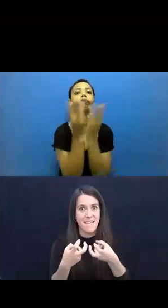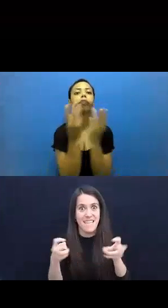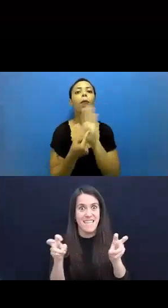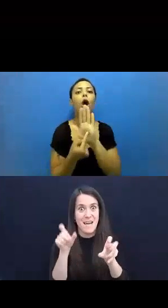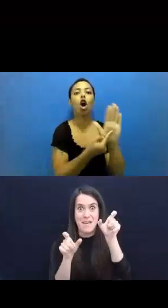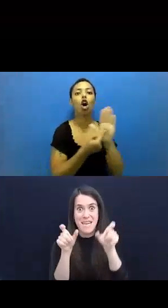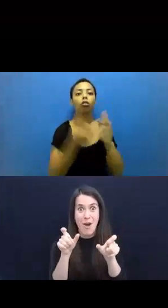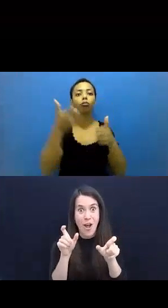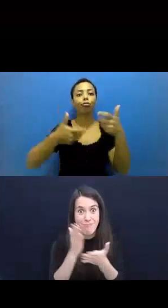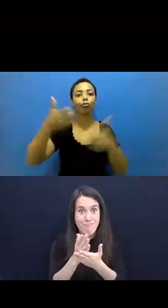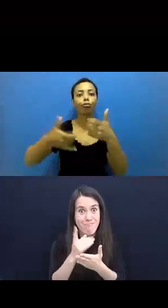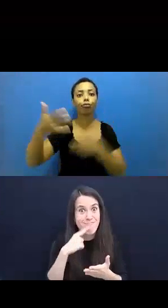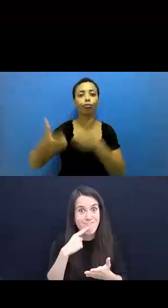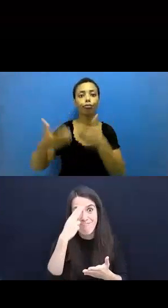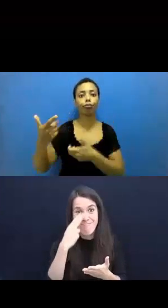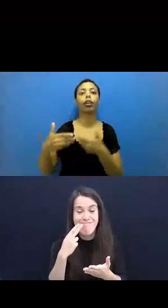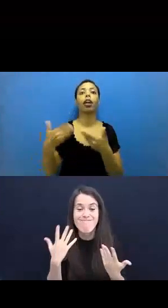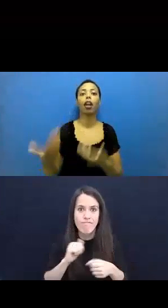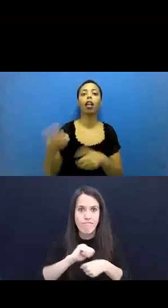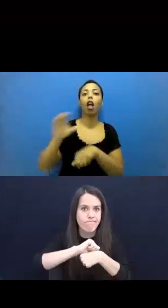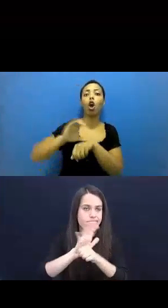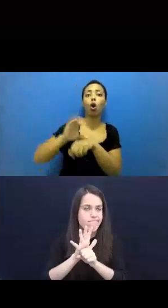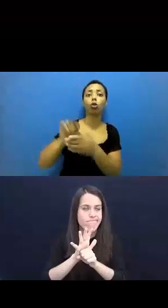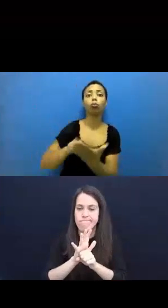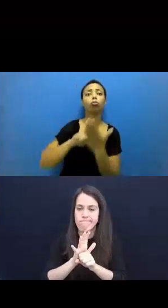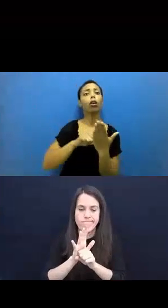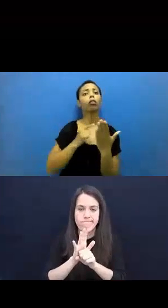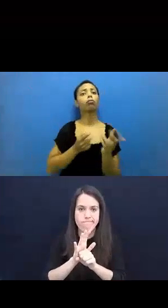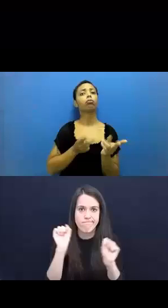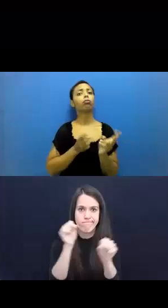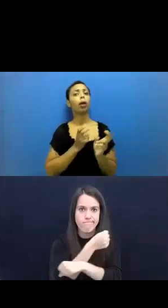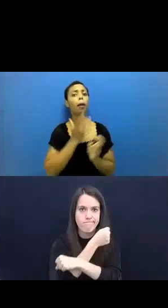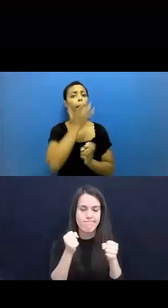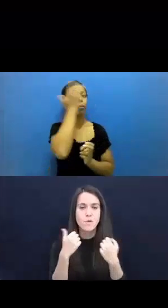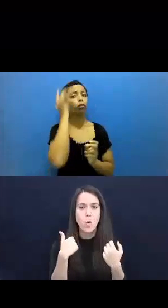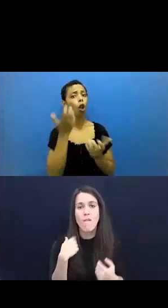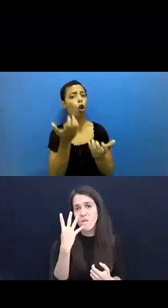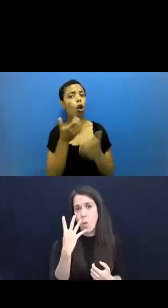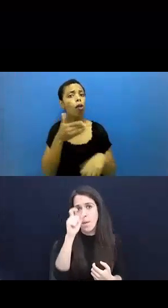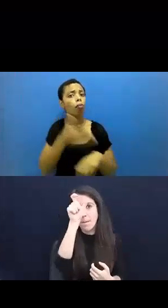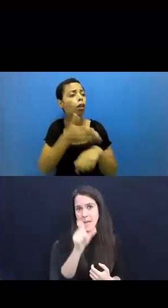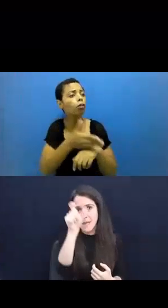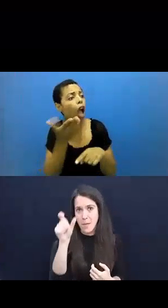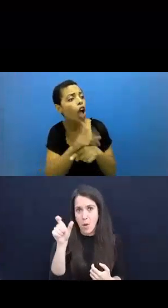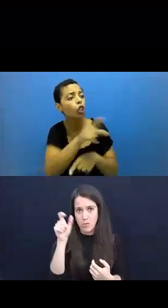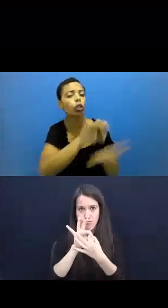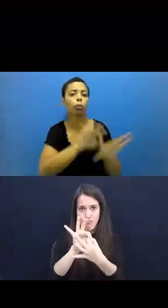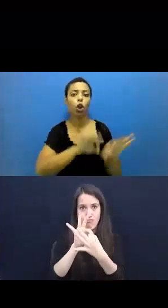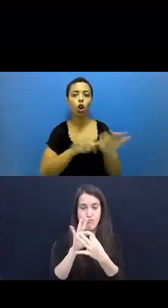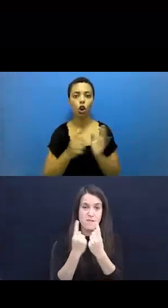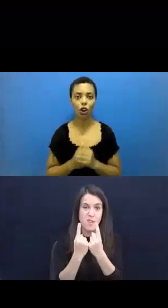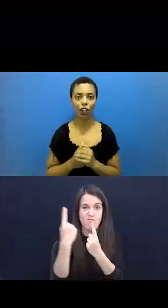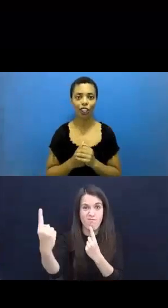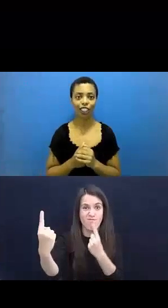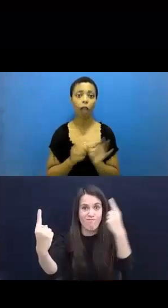that, so we ended up being only 4 people trying to collaborate from distance. I was